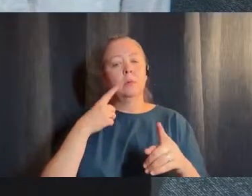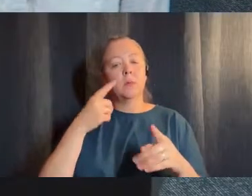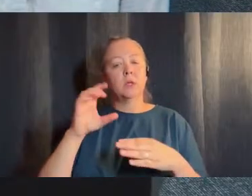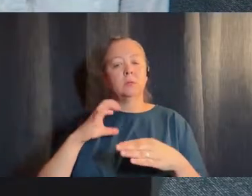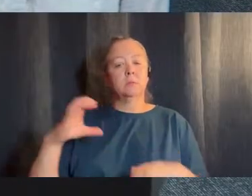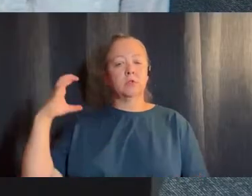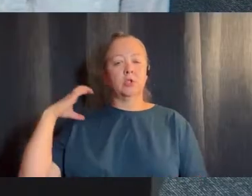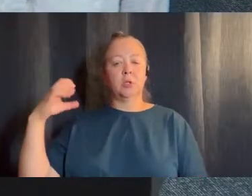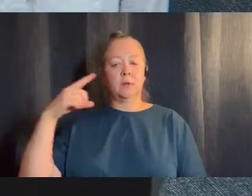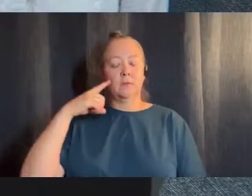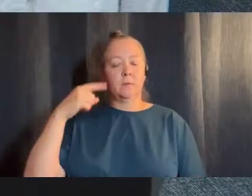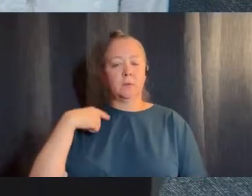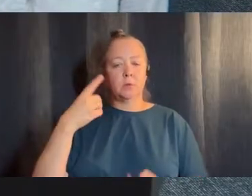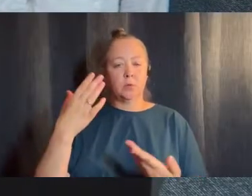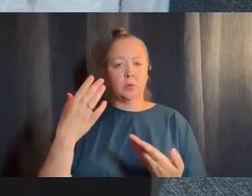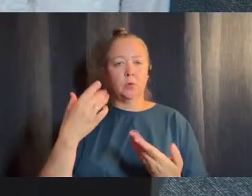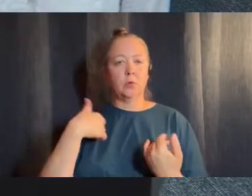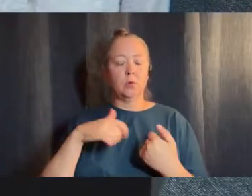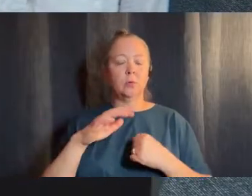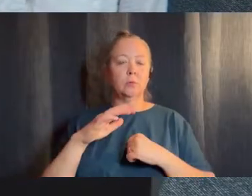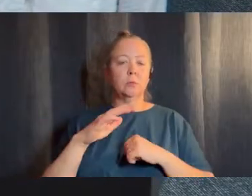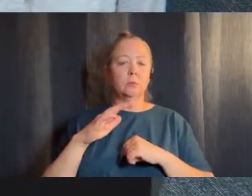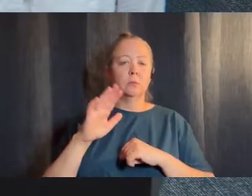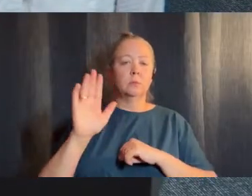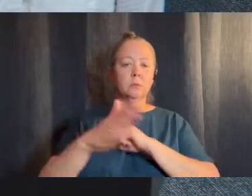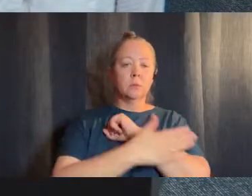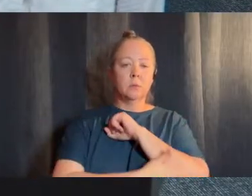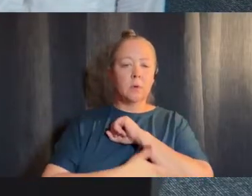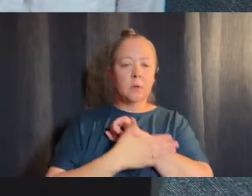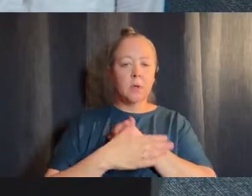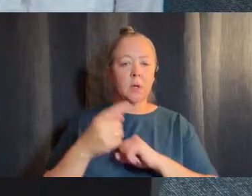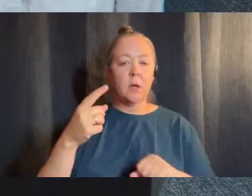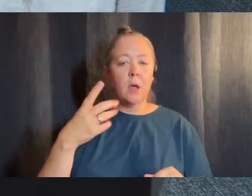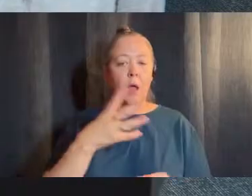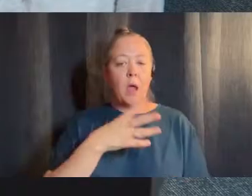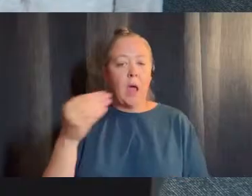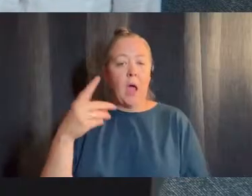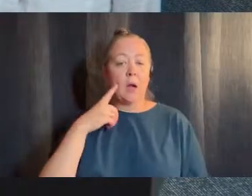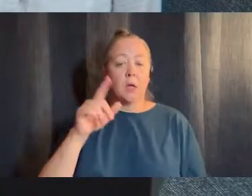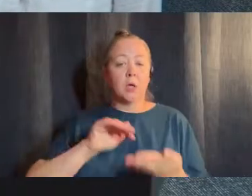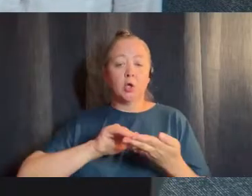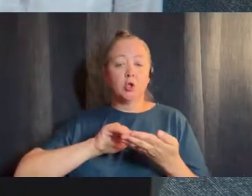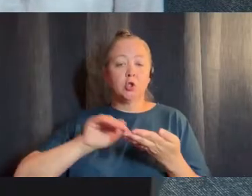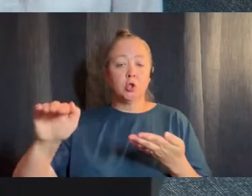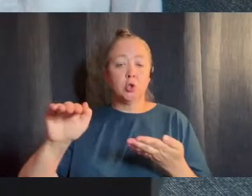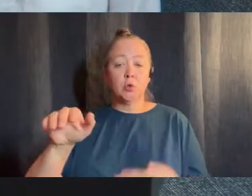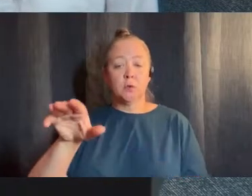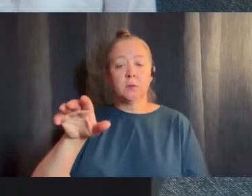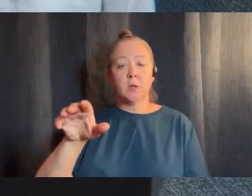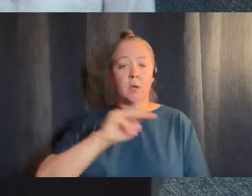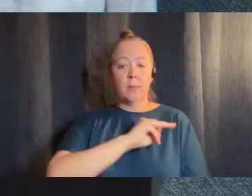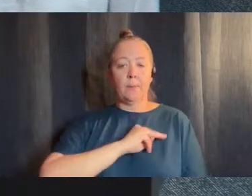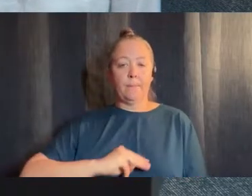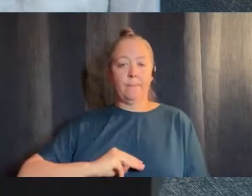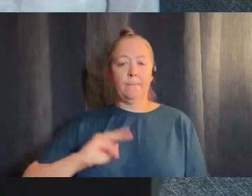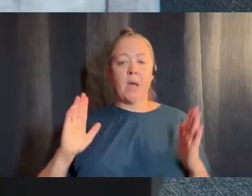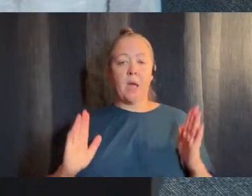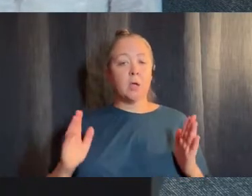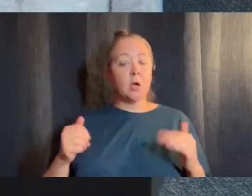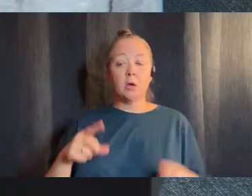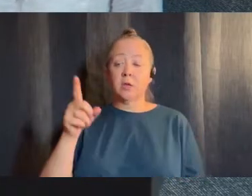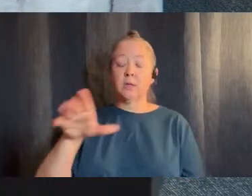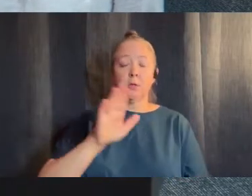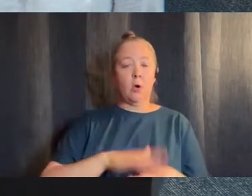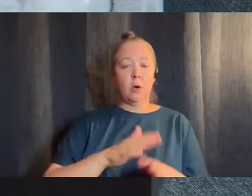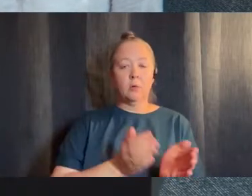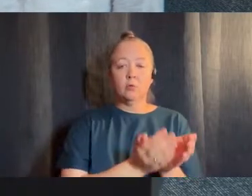motion to excuse the mayor from this meeting. I believe he's on a cruise where they do have Wi-Fi, where he could have logged in. But of course,